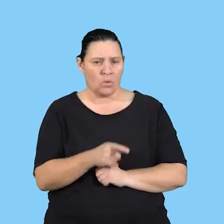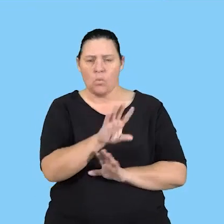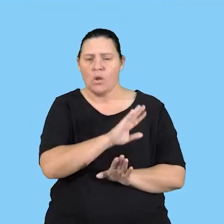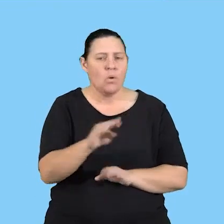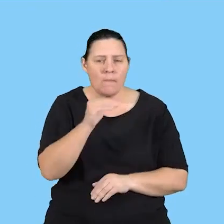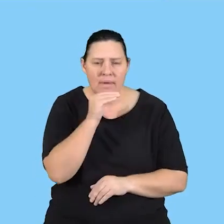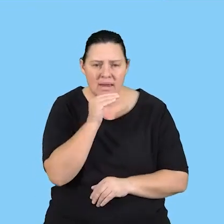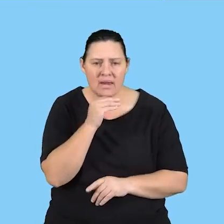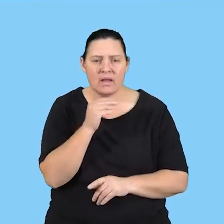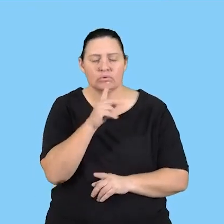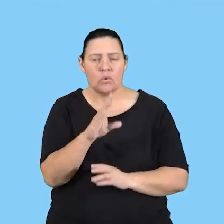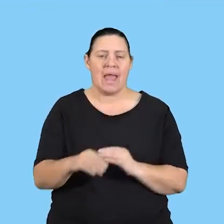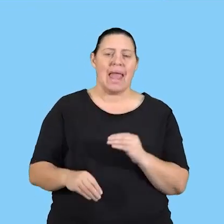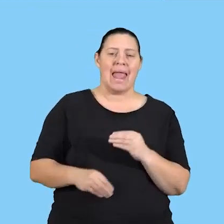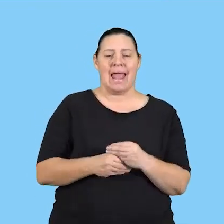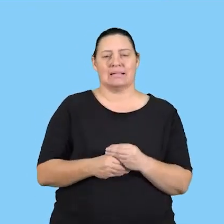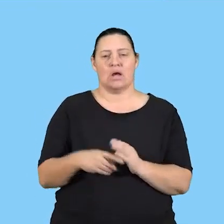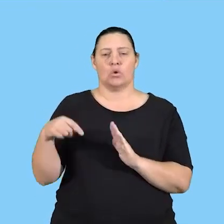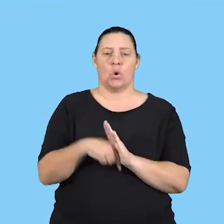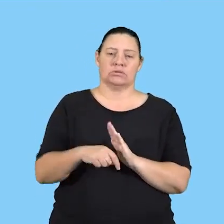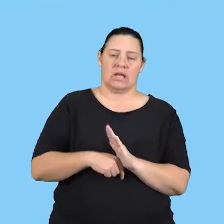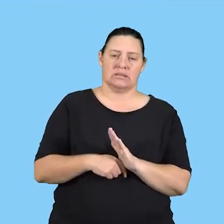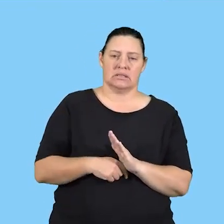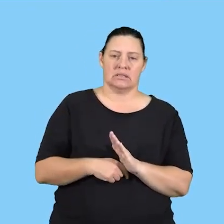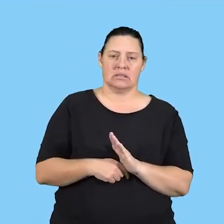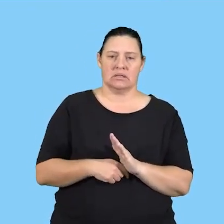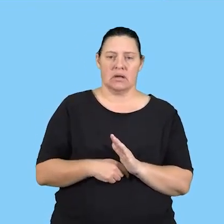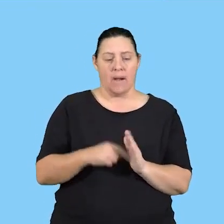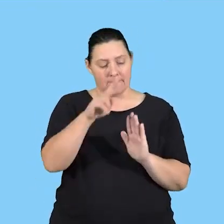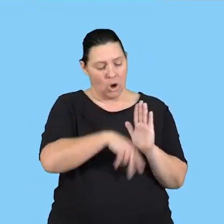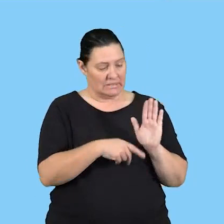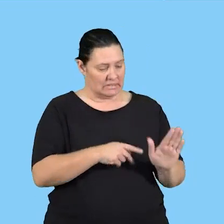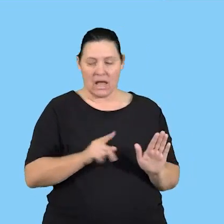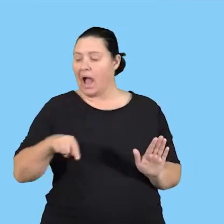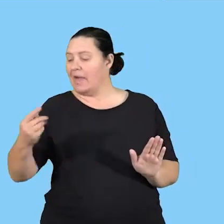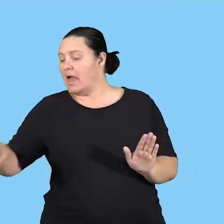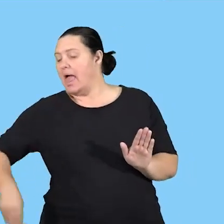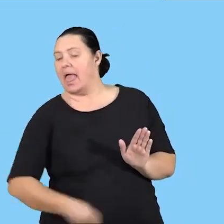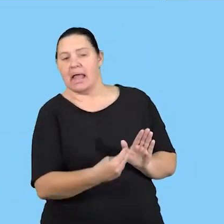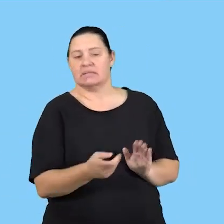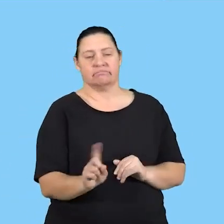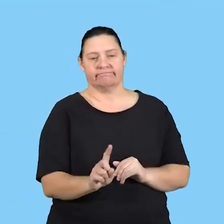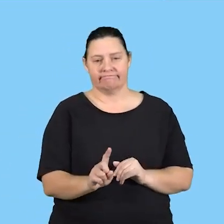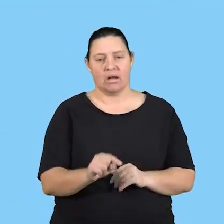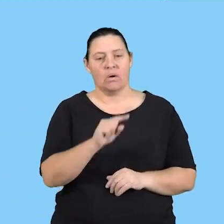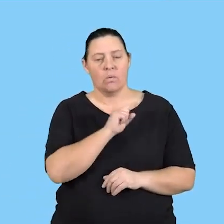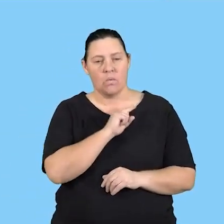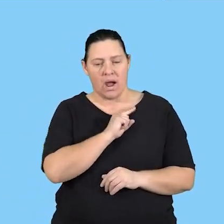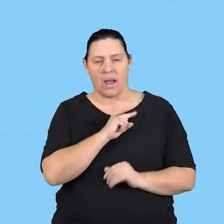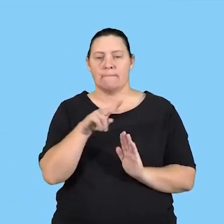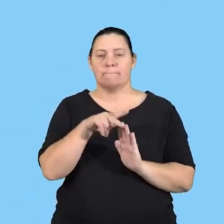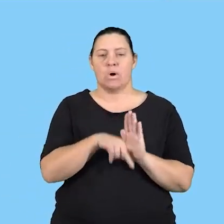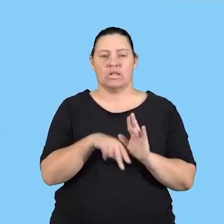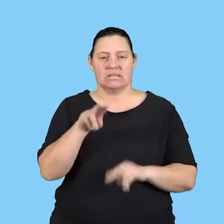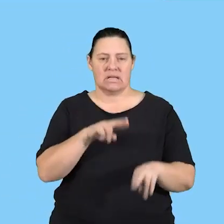not meant to add additional content outside the policy, because we are saying it is not a